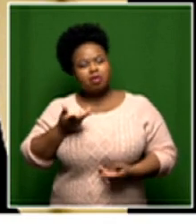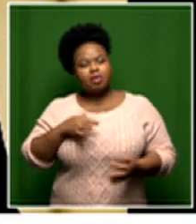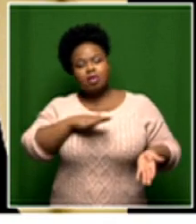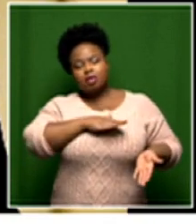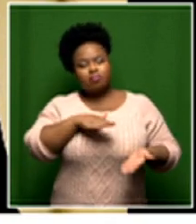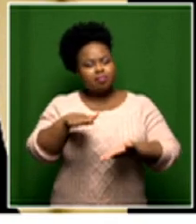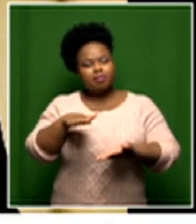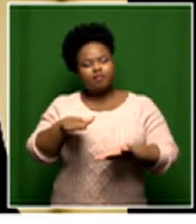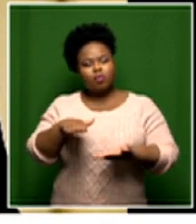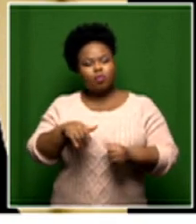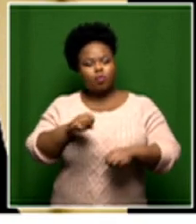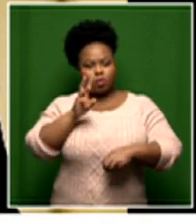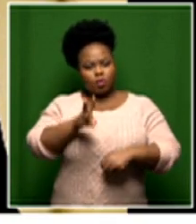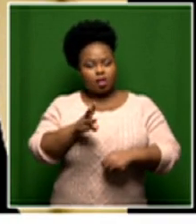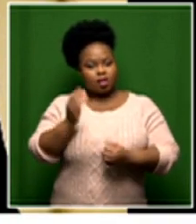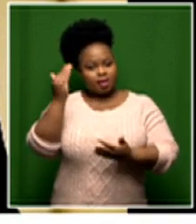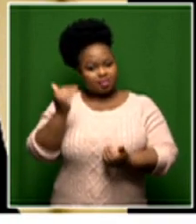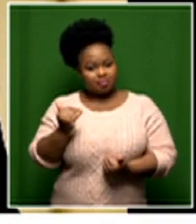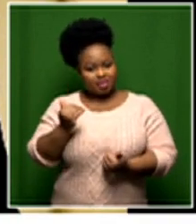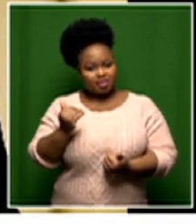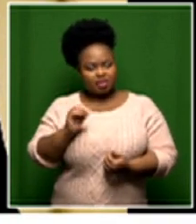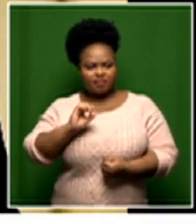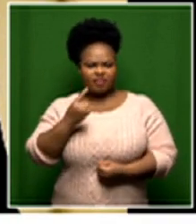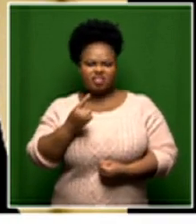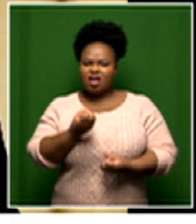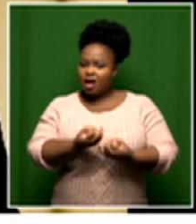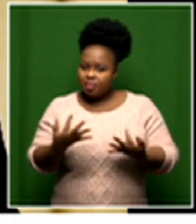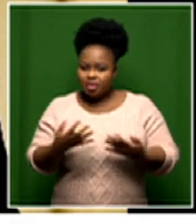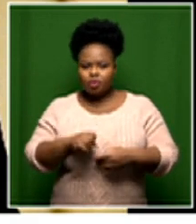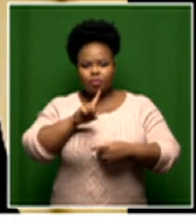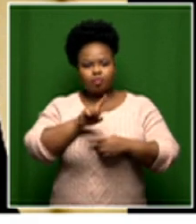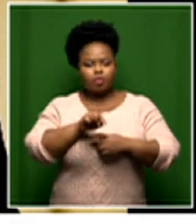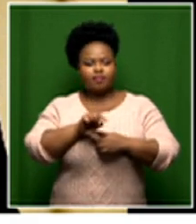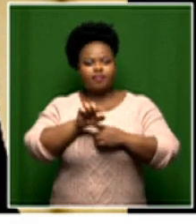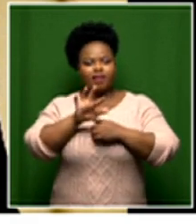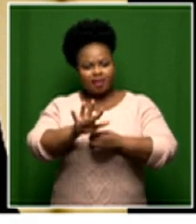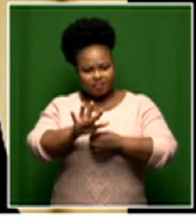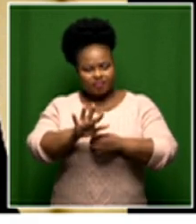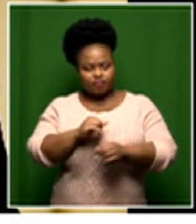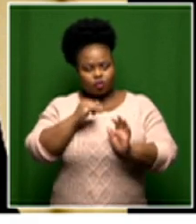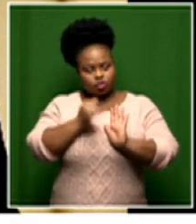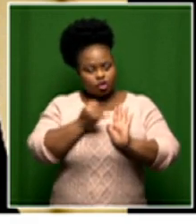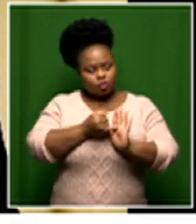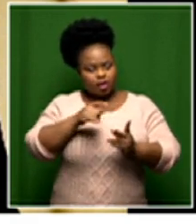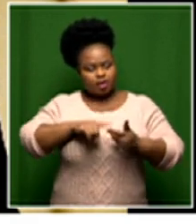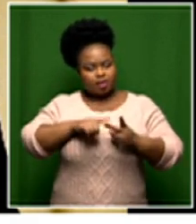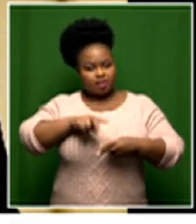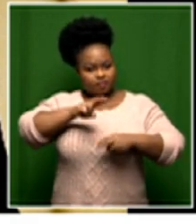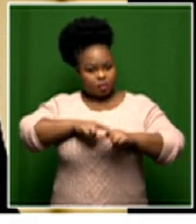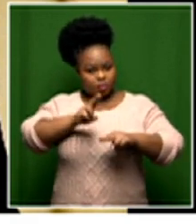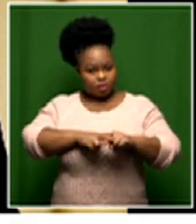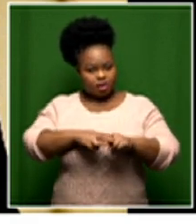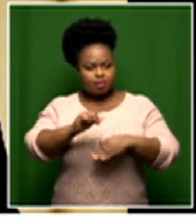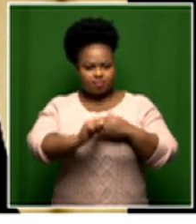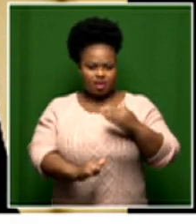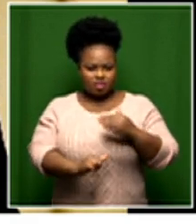delivery of various batches. The first one is 1.5 that we said will come in January and February. And then